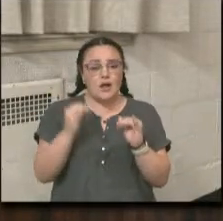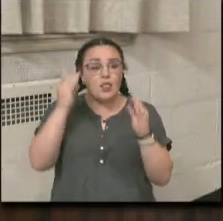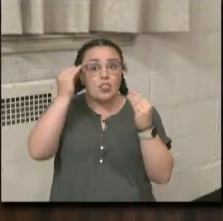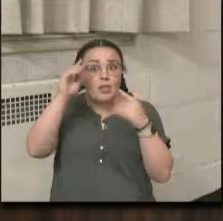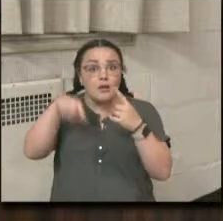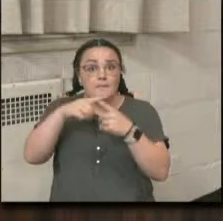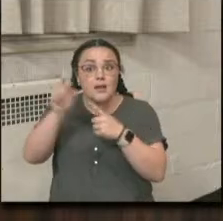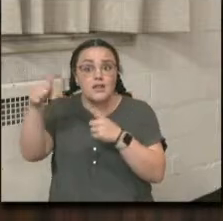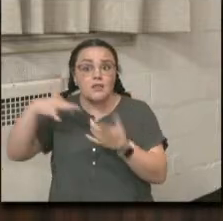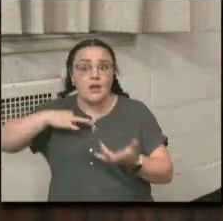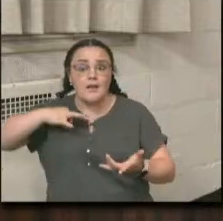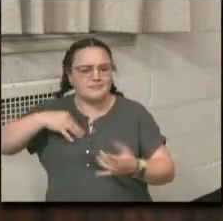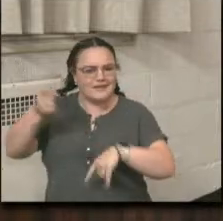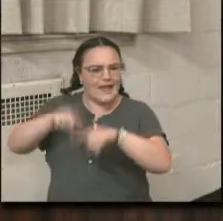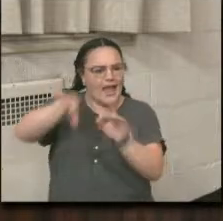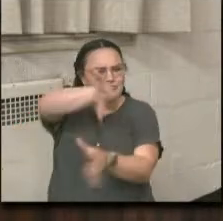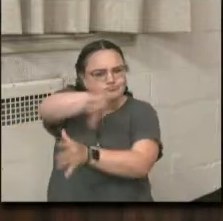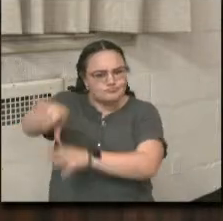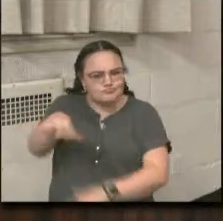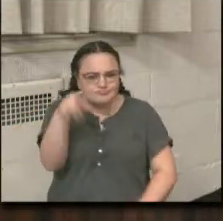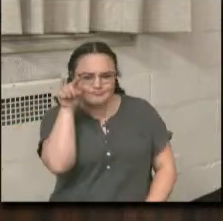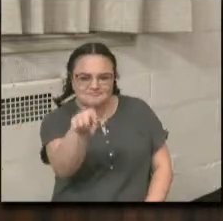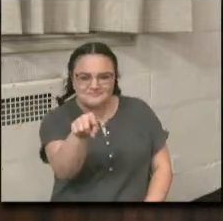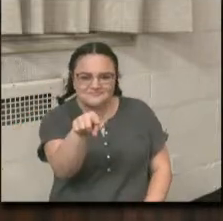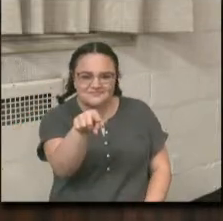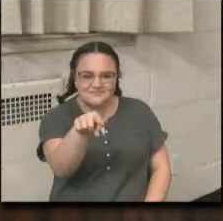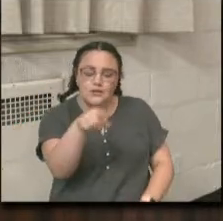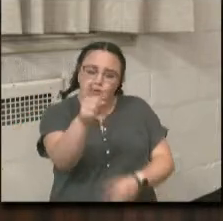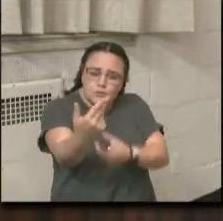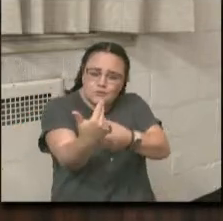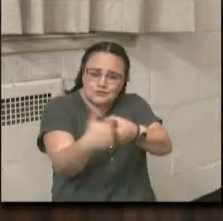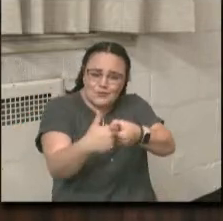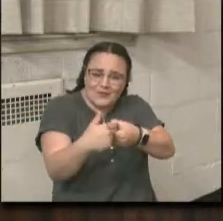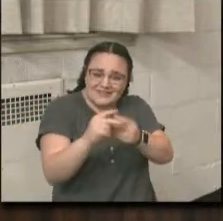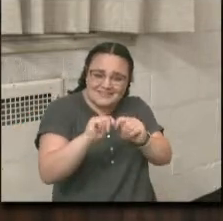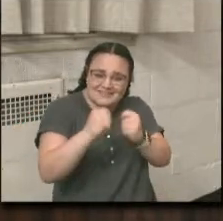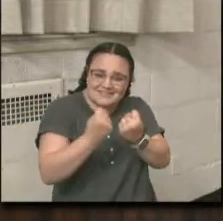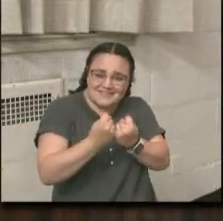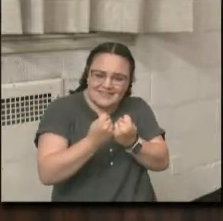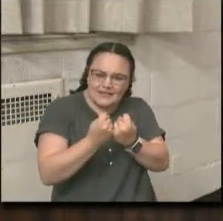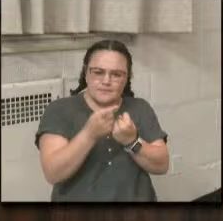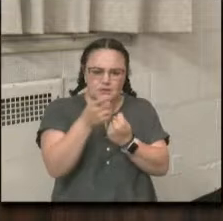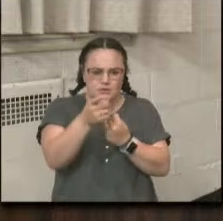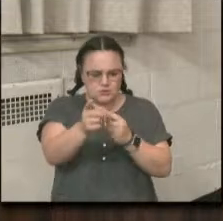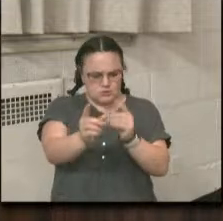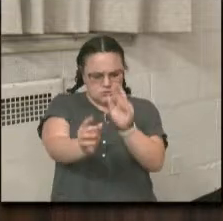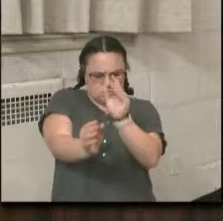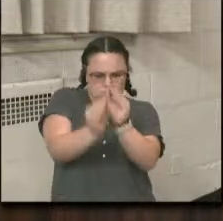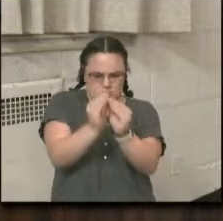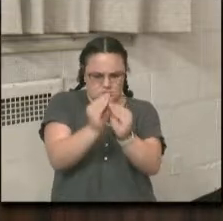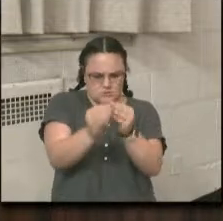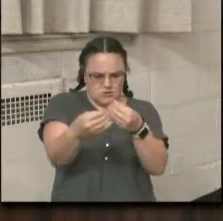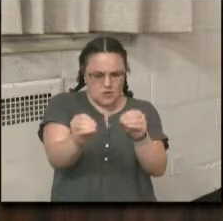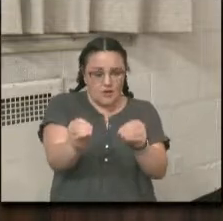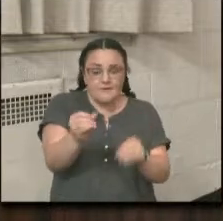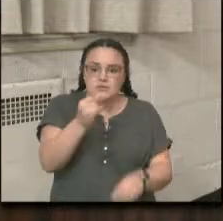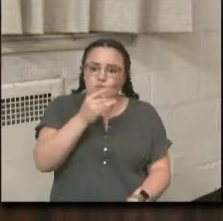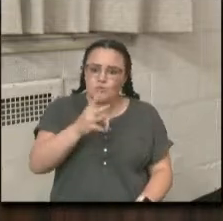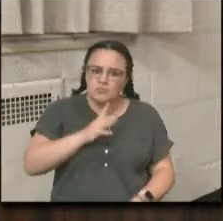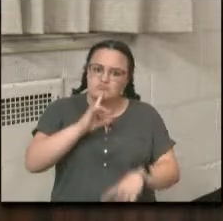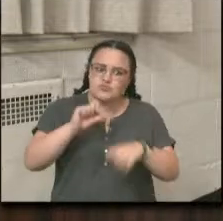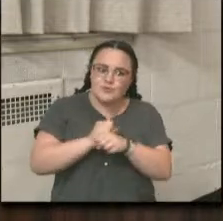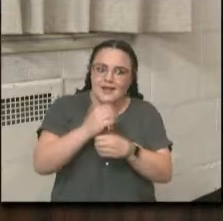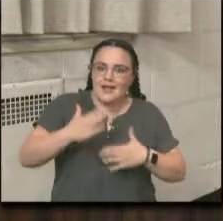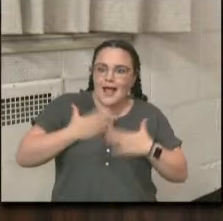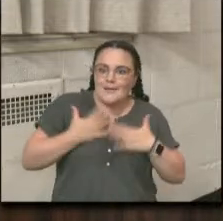else. Since you've been on board, the transition that you have taken in that office, the ladies are happy now.